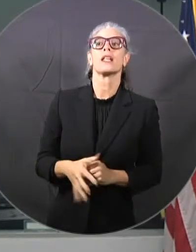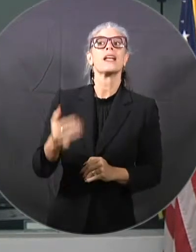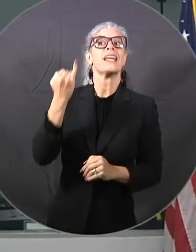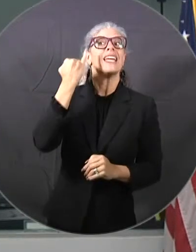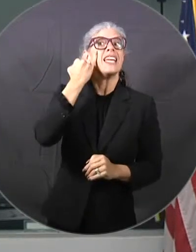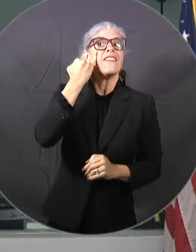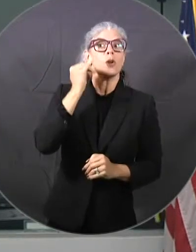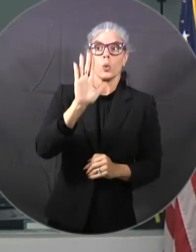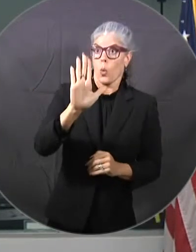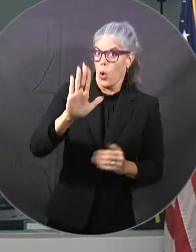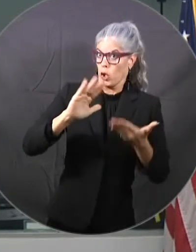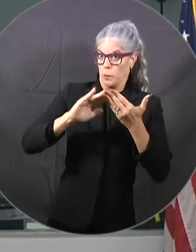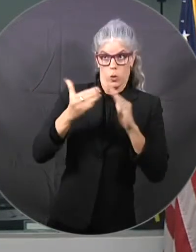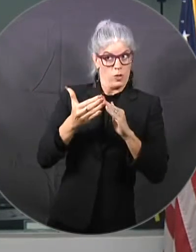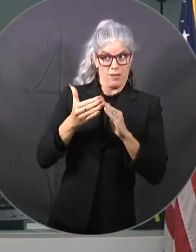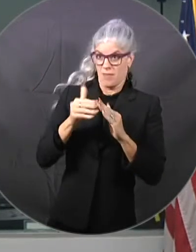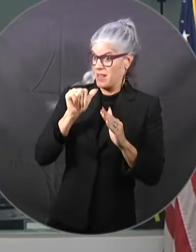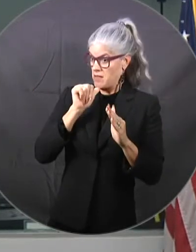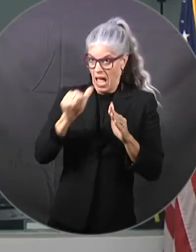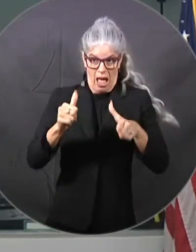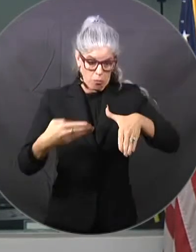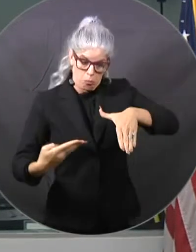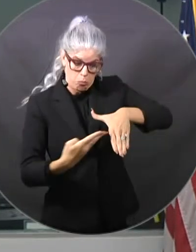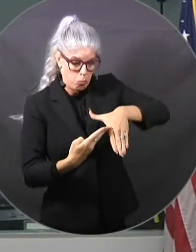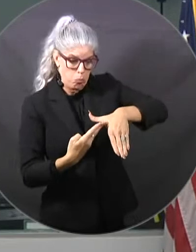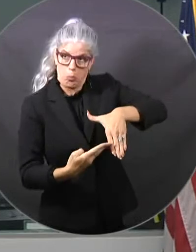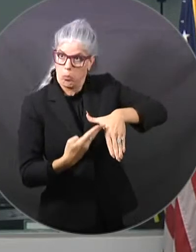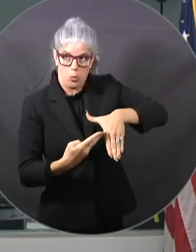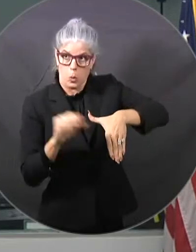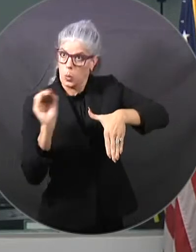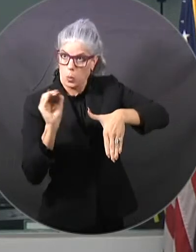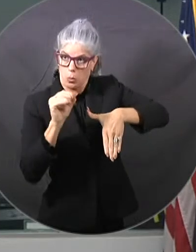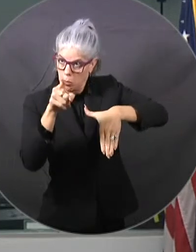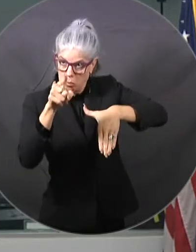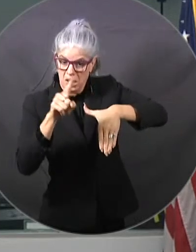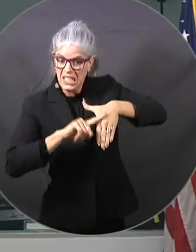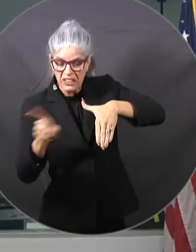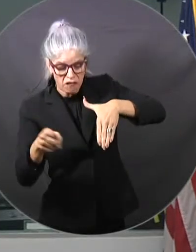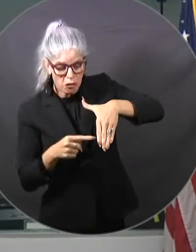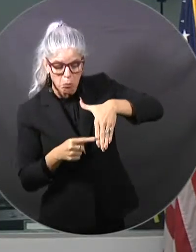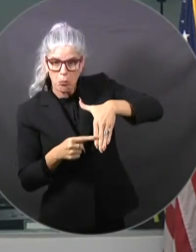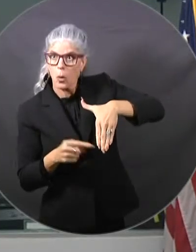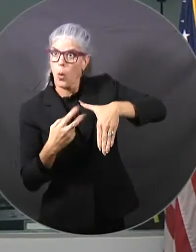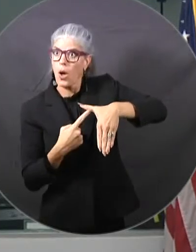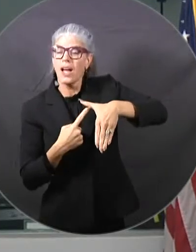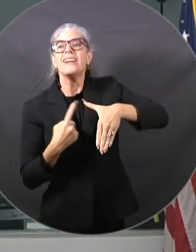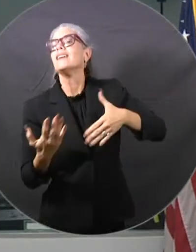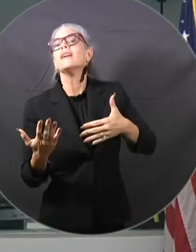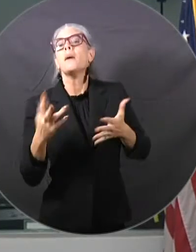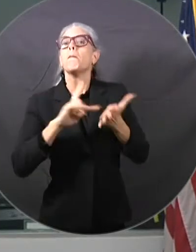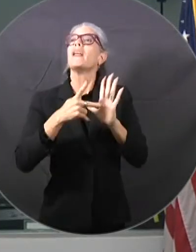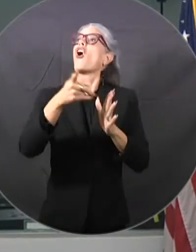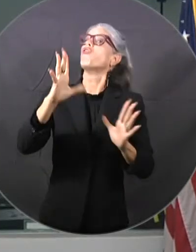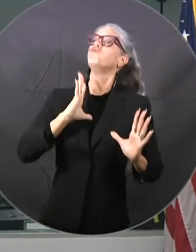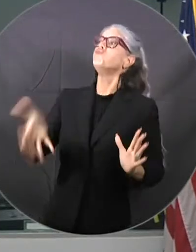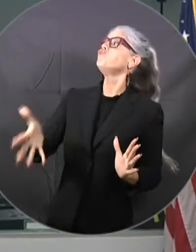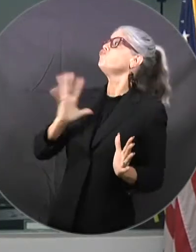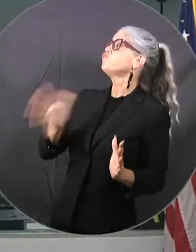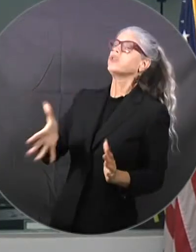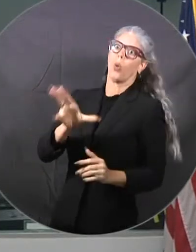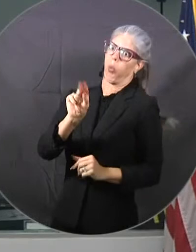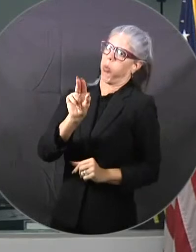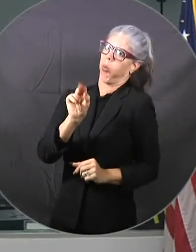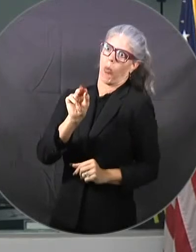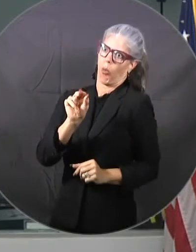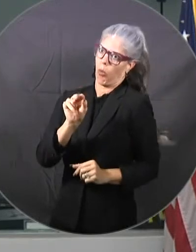governor's already said, it does not mean that you're in the clear. That cone means that is where the eye is expected to be, not where the